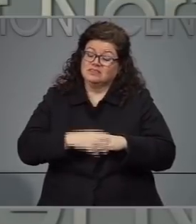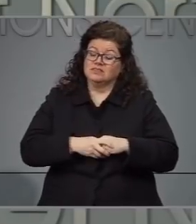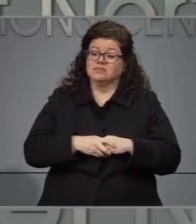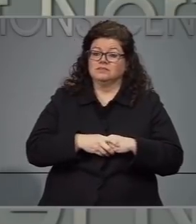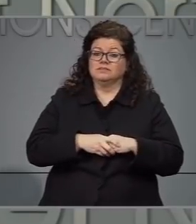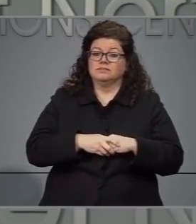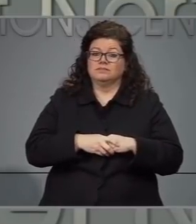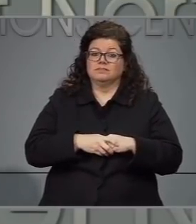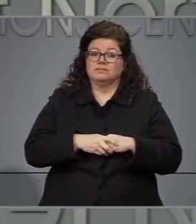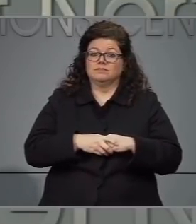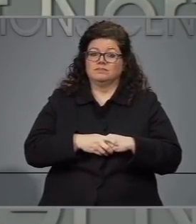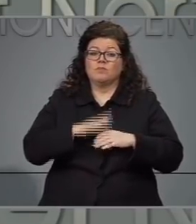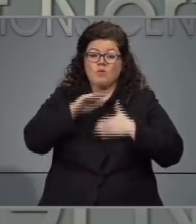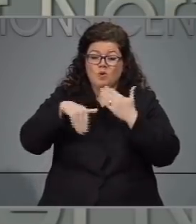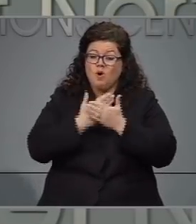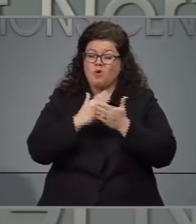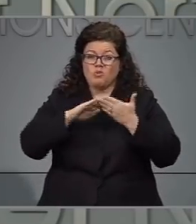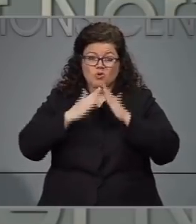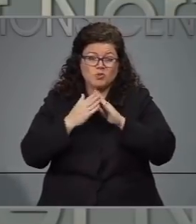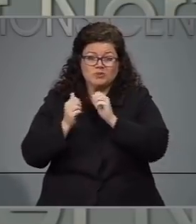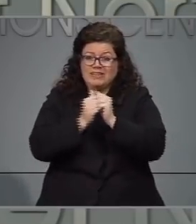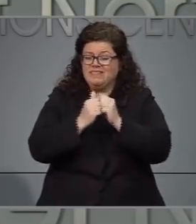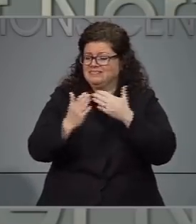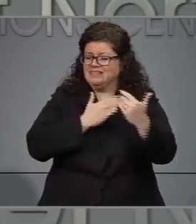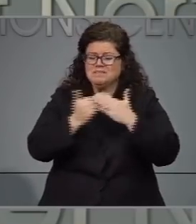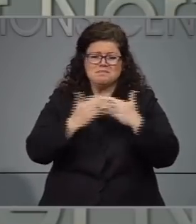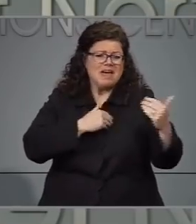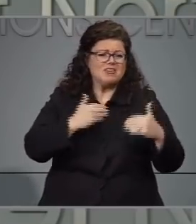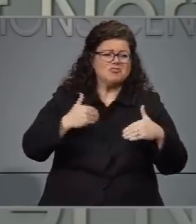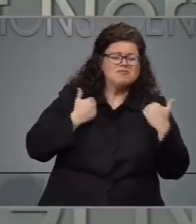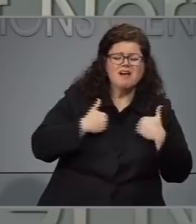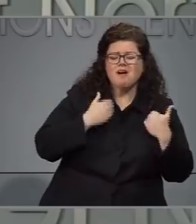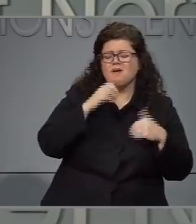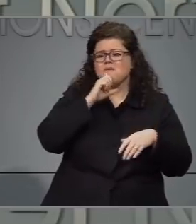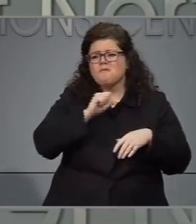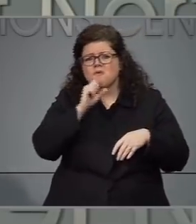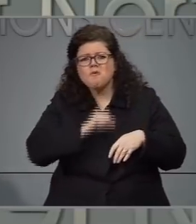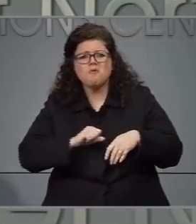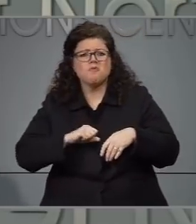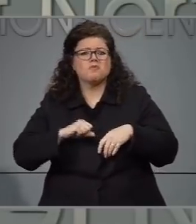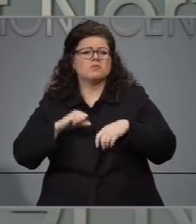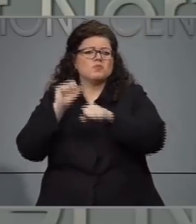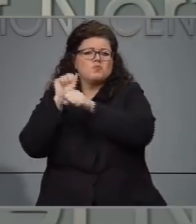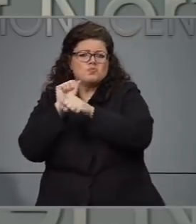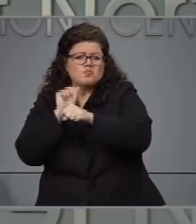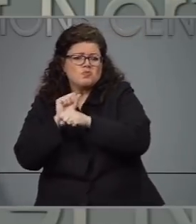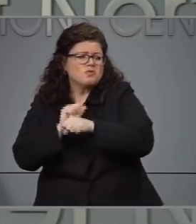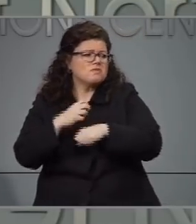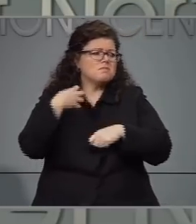of us, young and old, employers and employees.